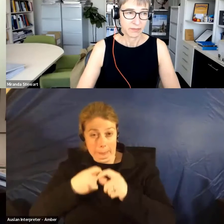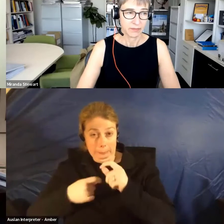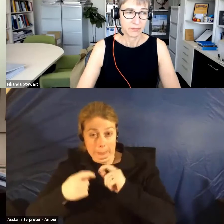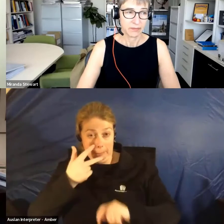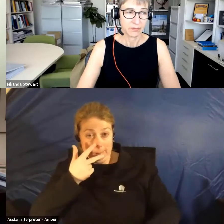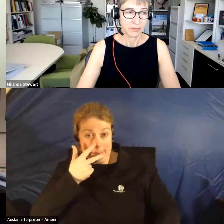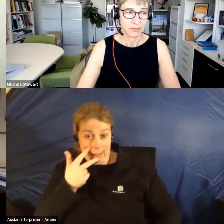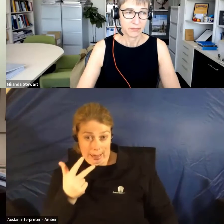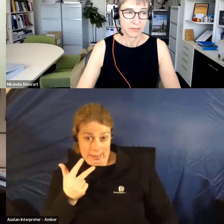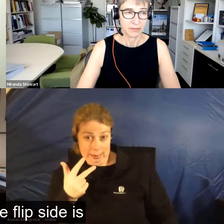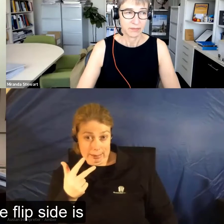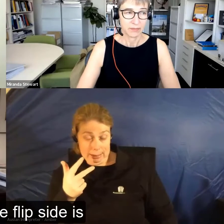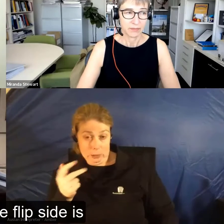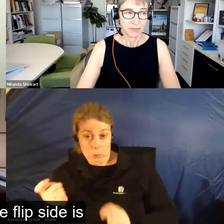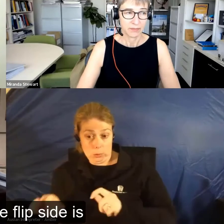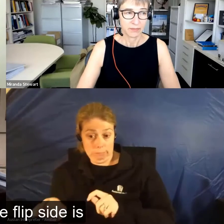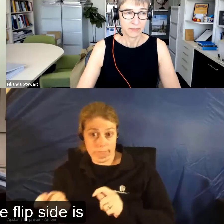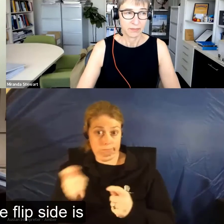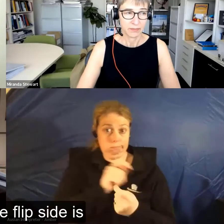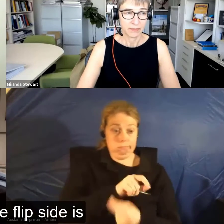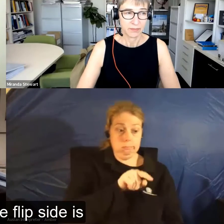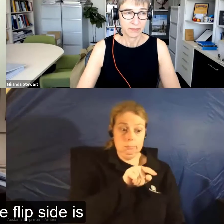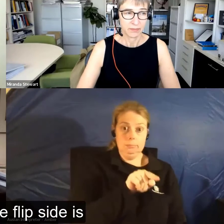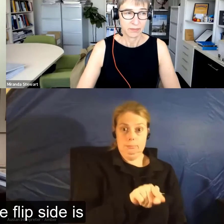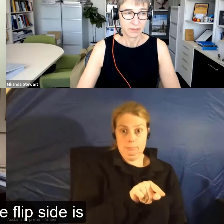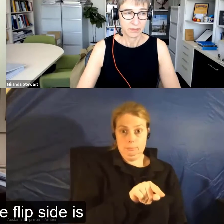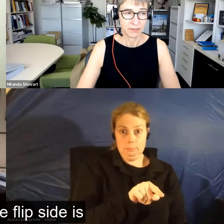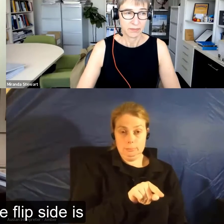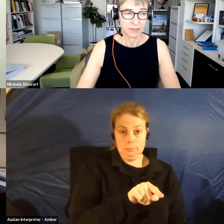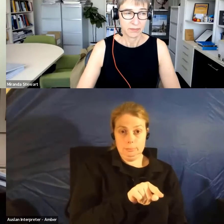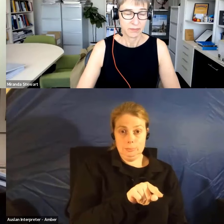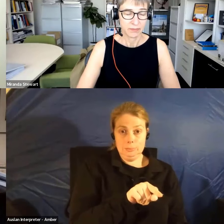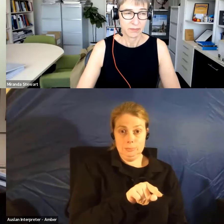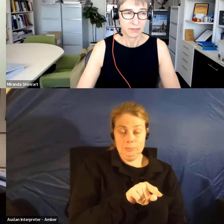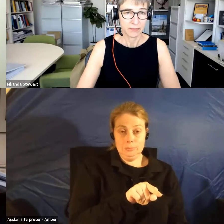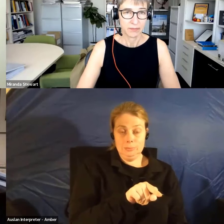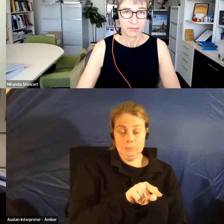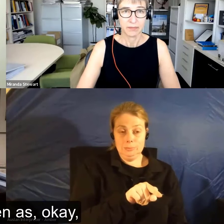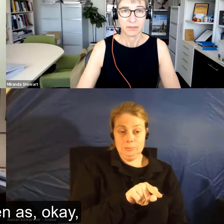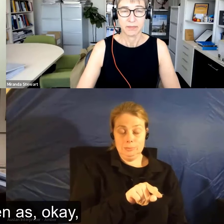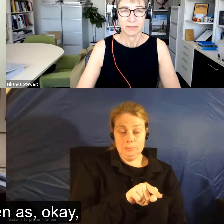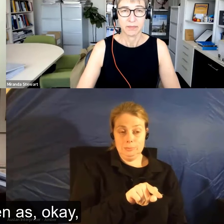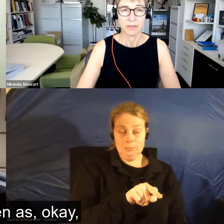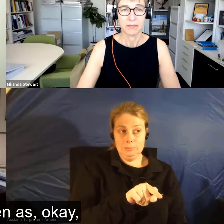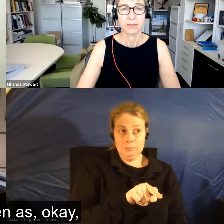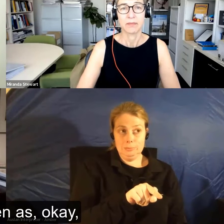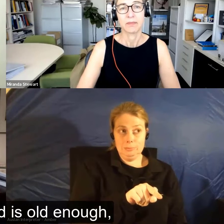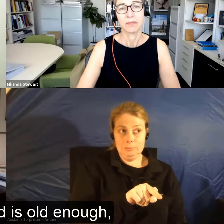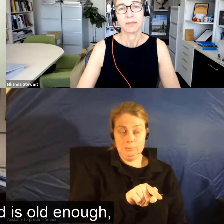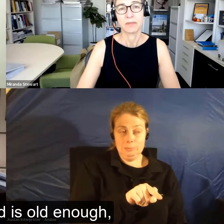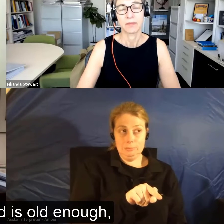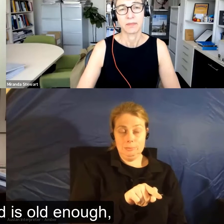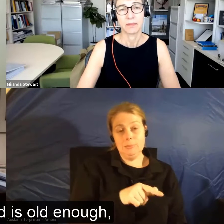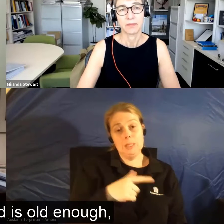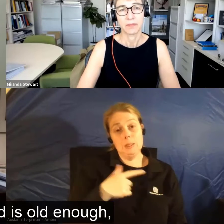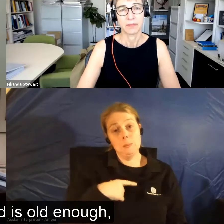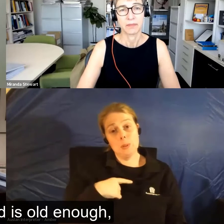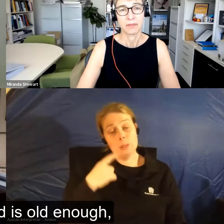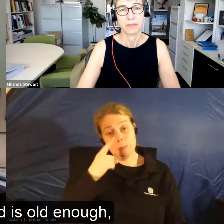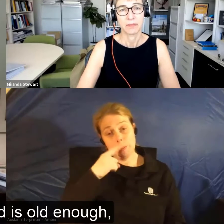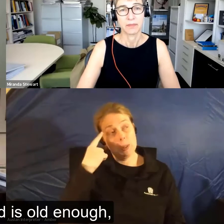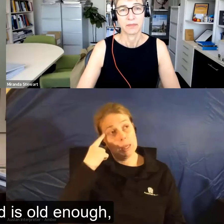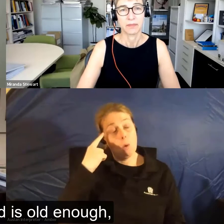8. I guess the flip side is that's seen as, okay, well, your child